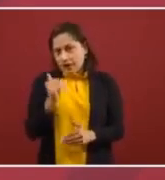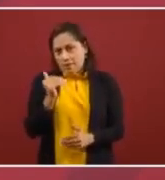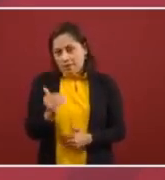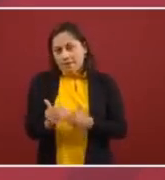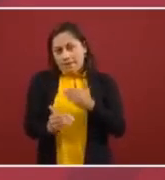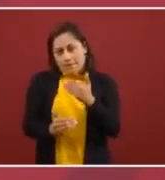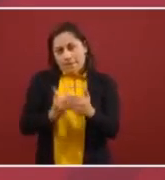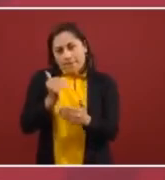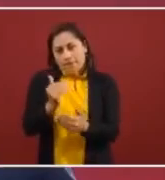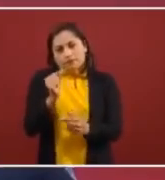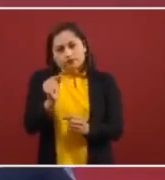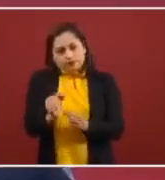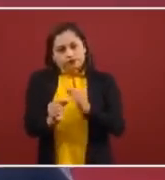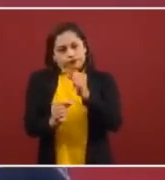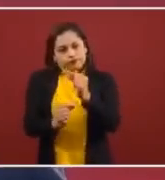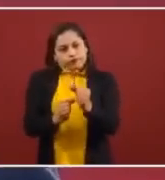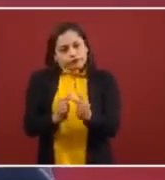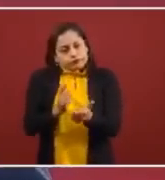and it will take time.